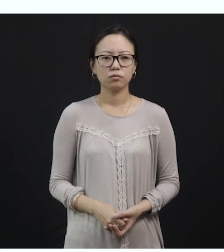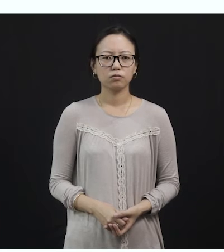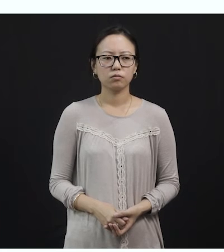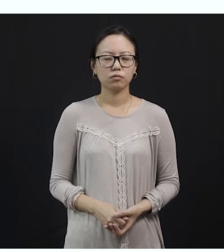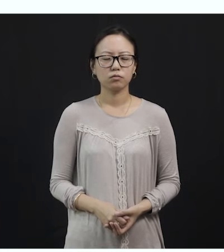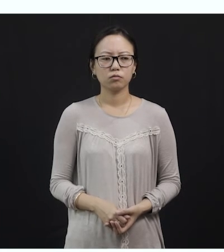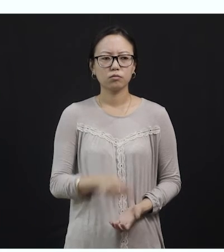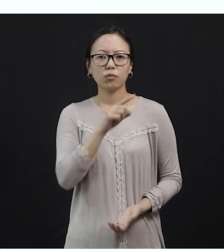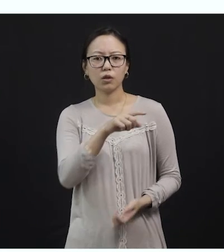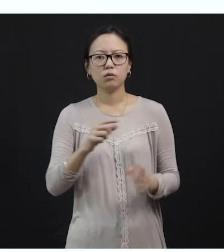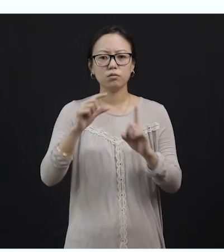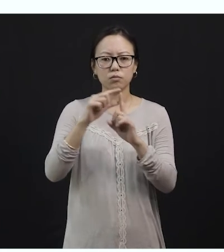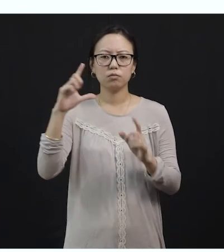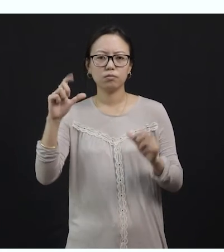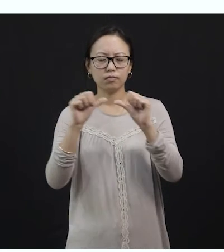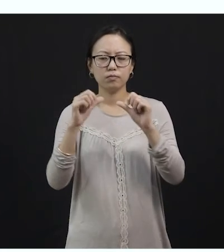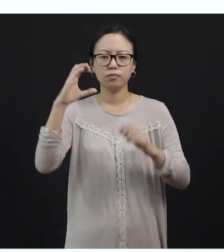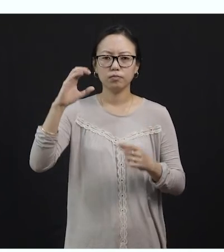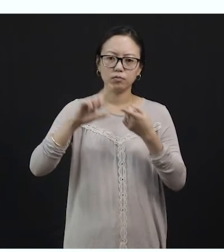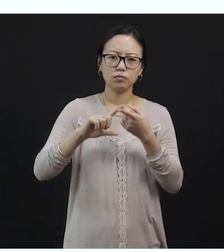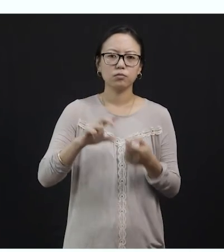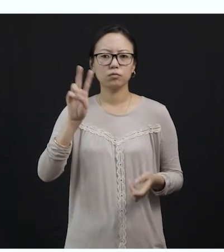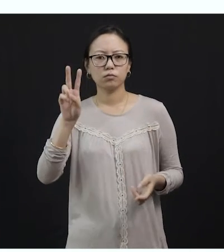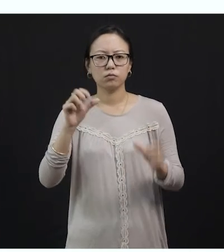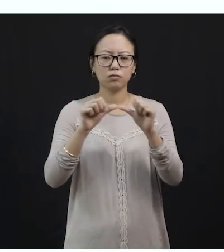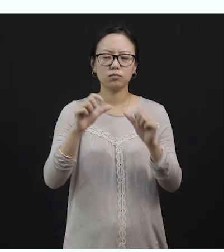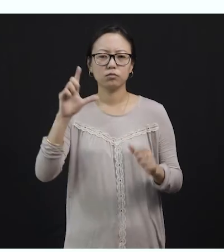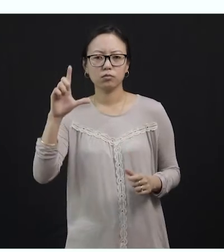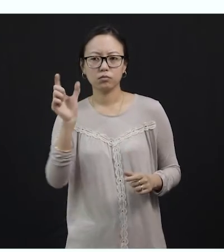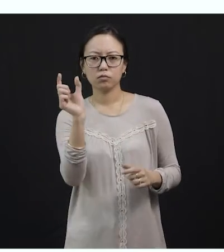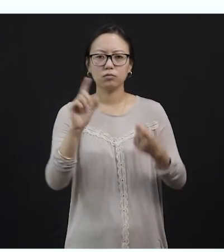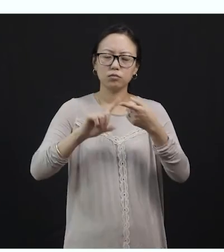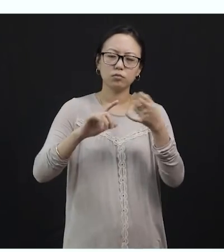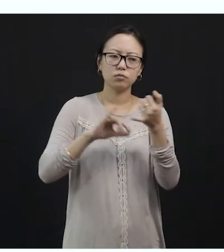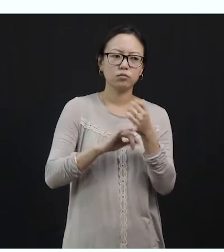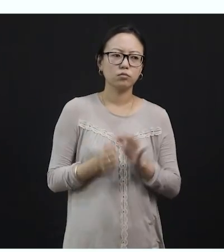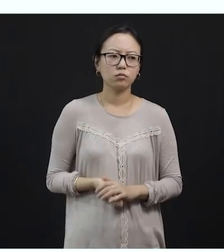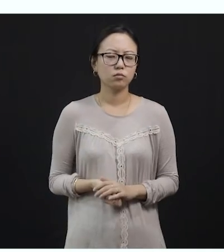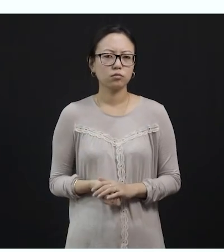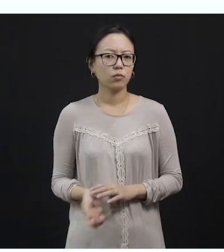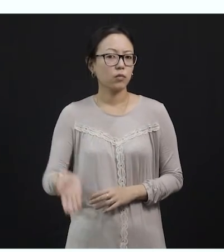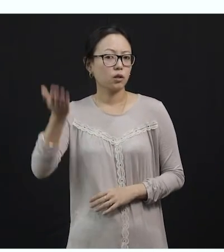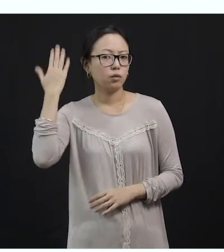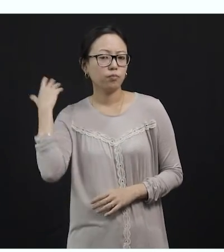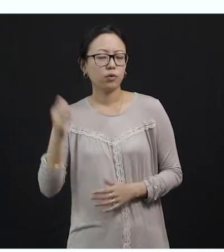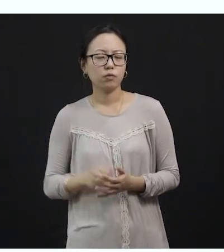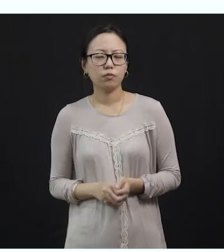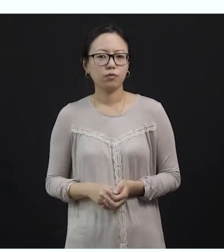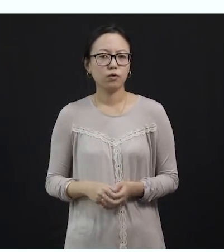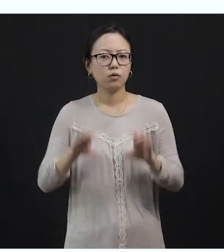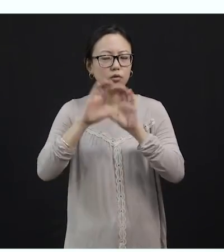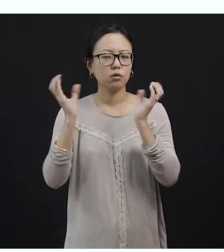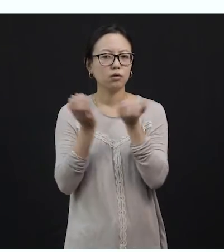all about place values. Now, in the previous classes, we have also learned about counting